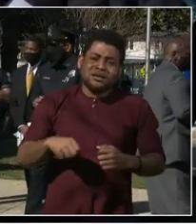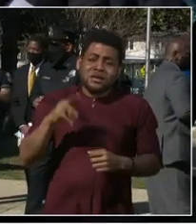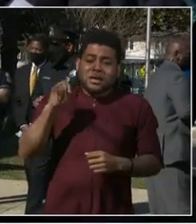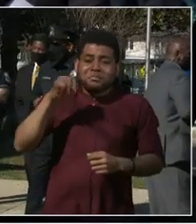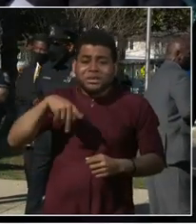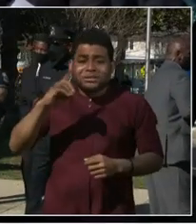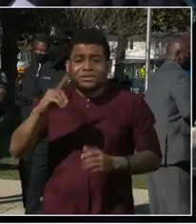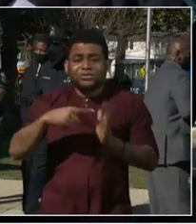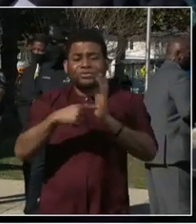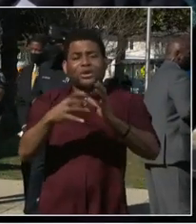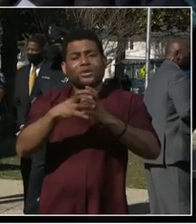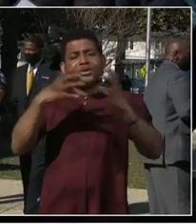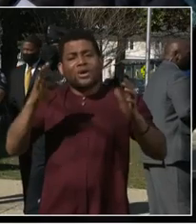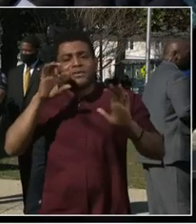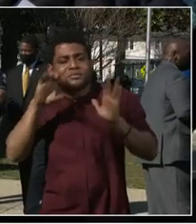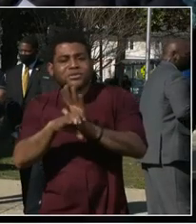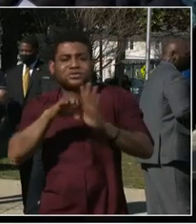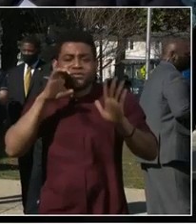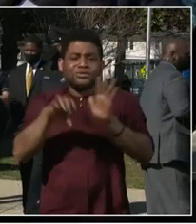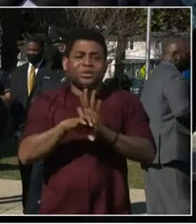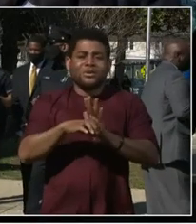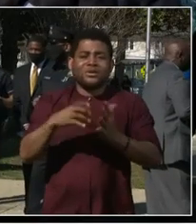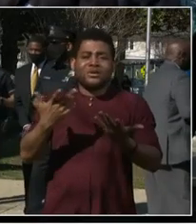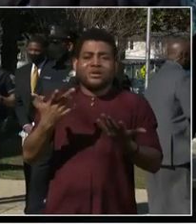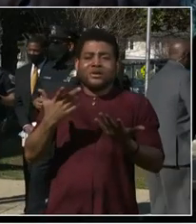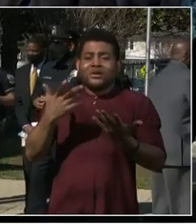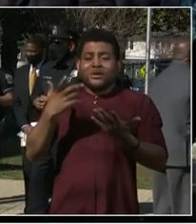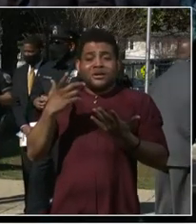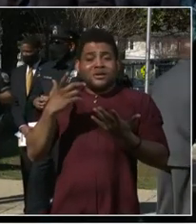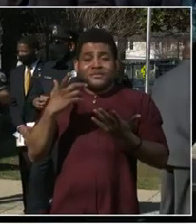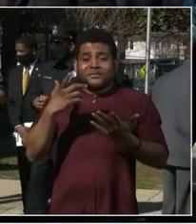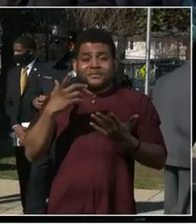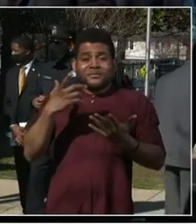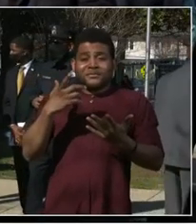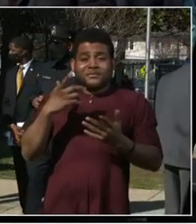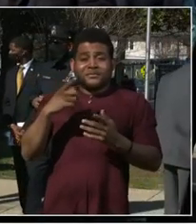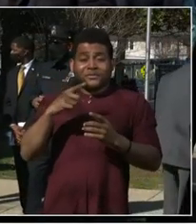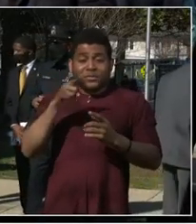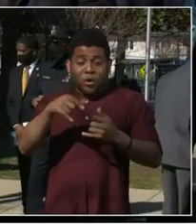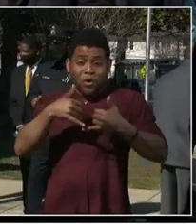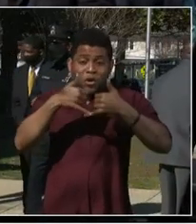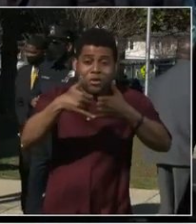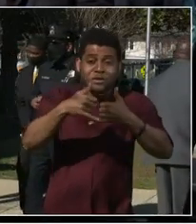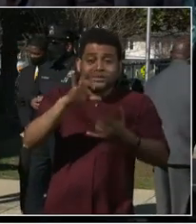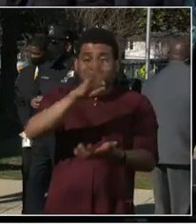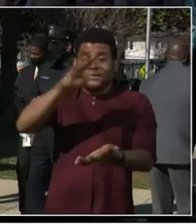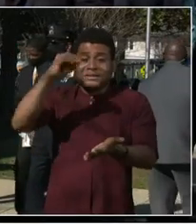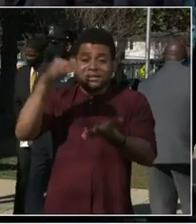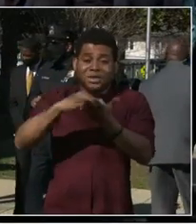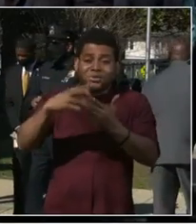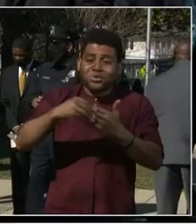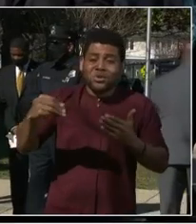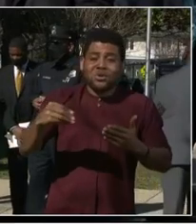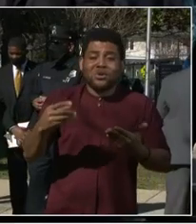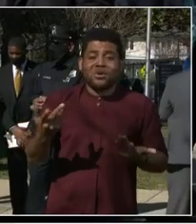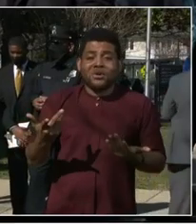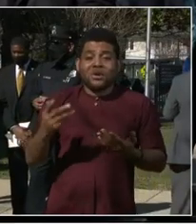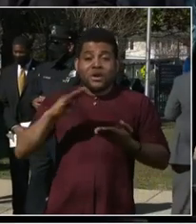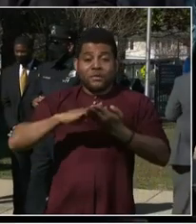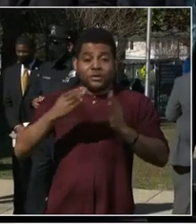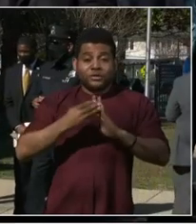video image. We put up a $70,000 reward, and the community came